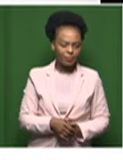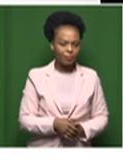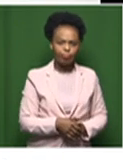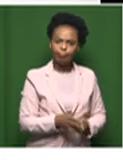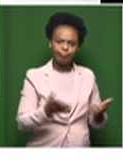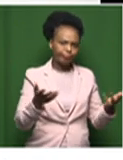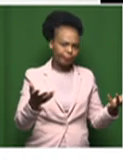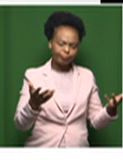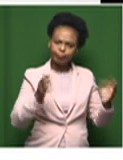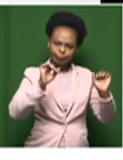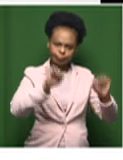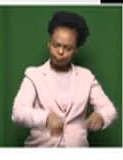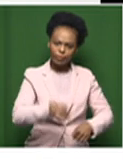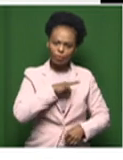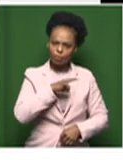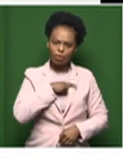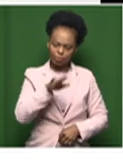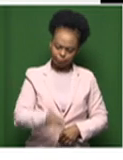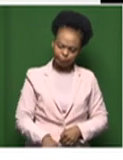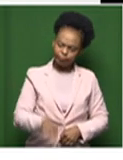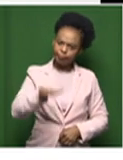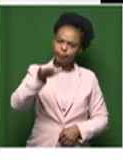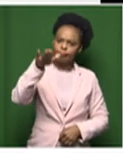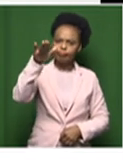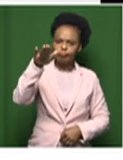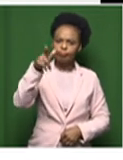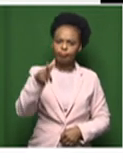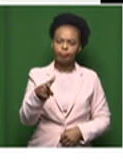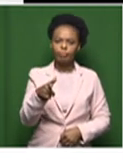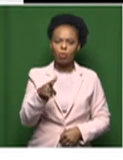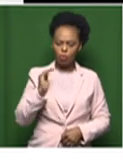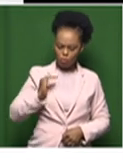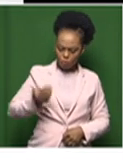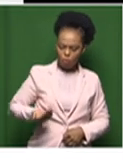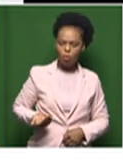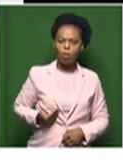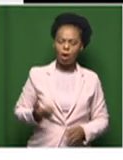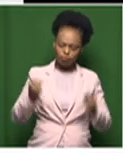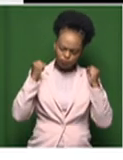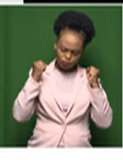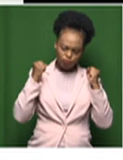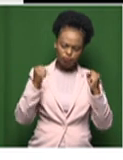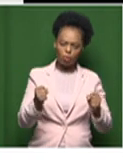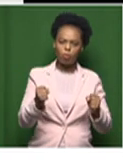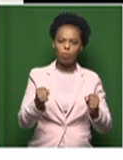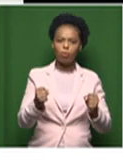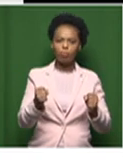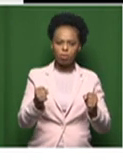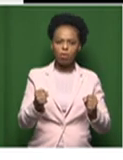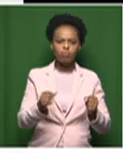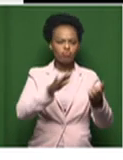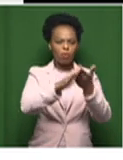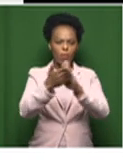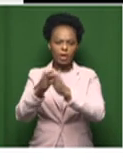Yes, it's because I've been raised by a very strong, extraordinary woman. I've been raised by a community full